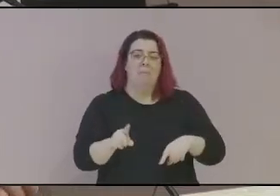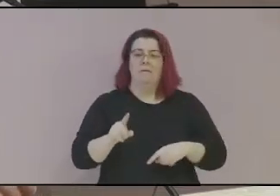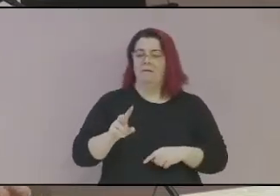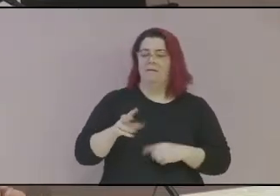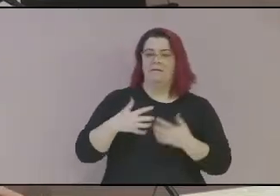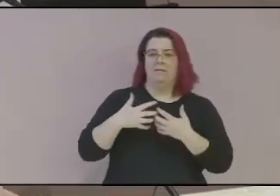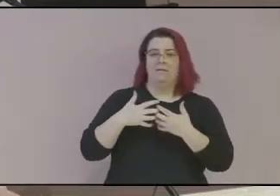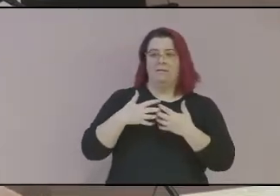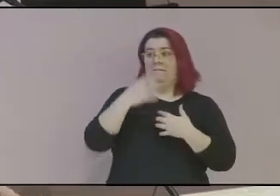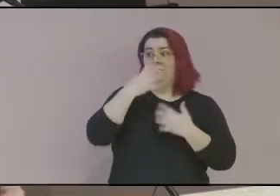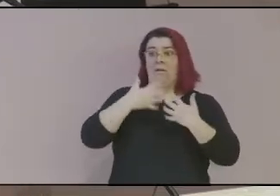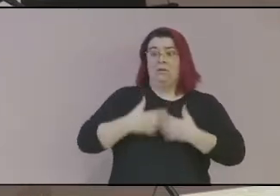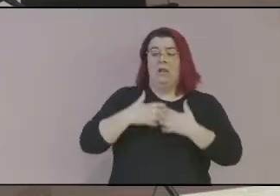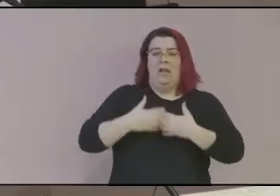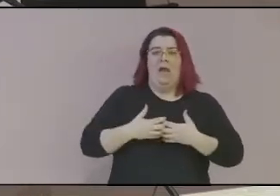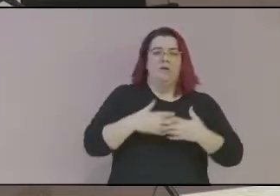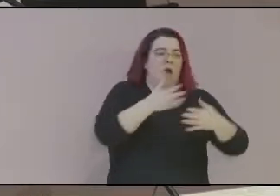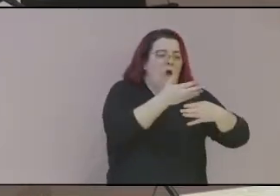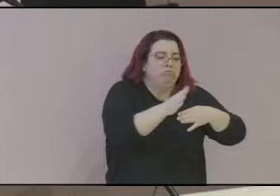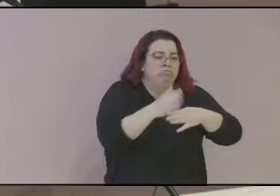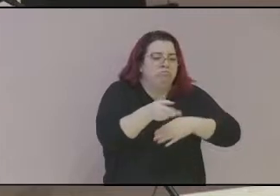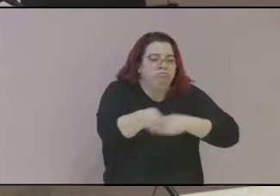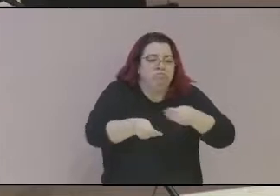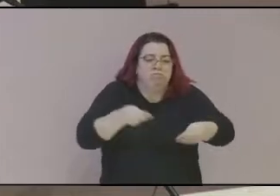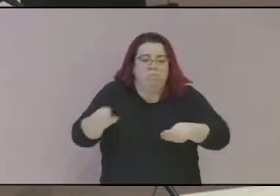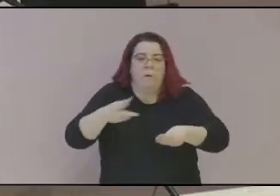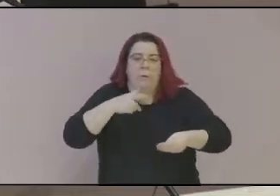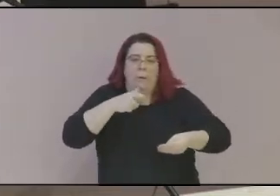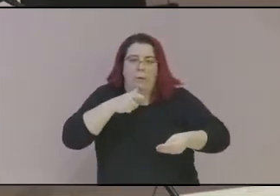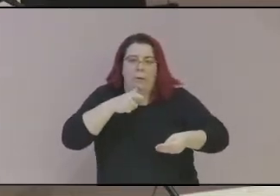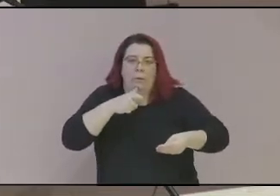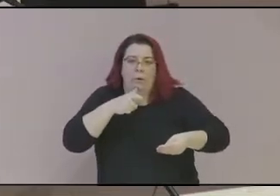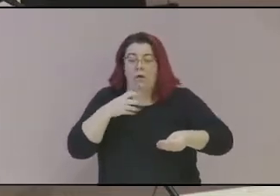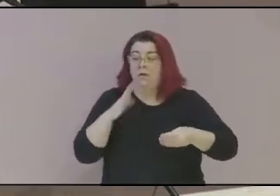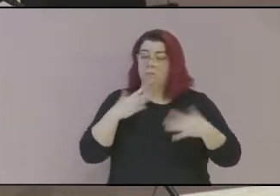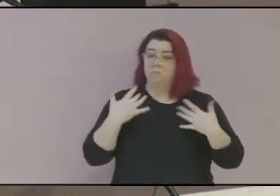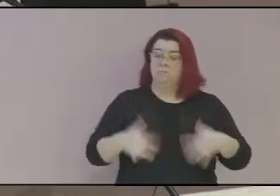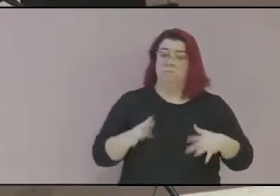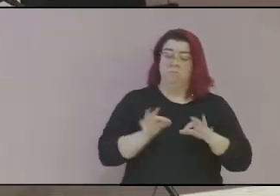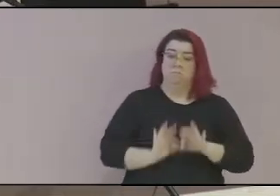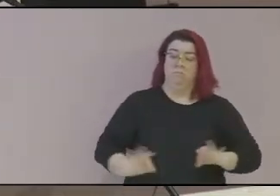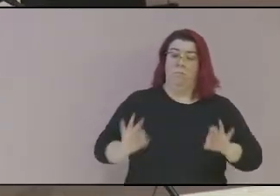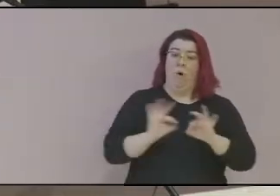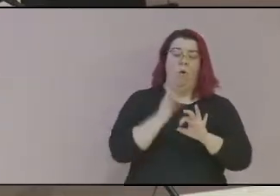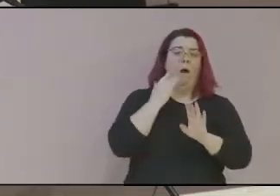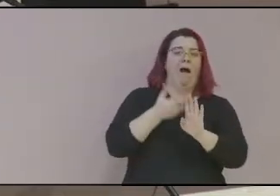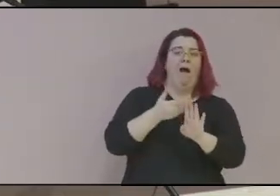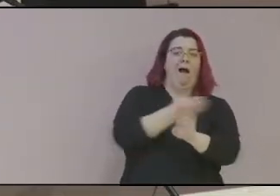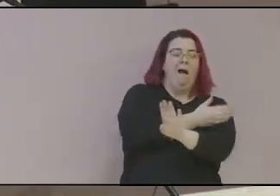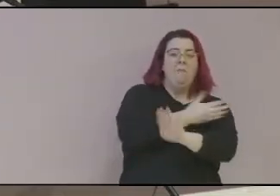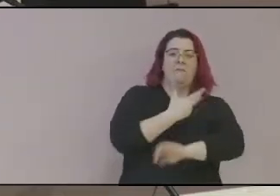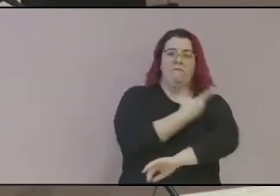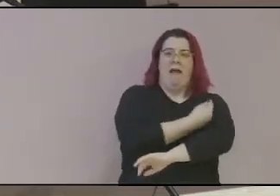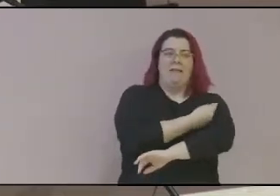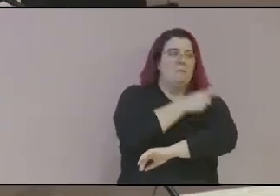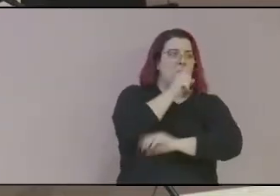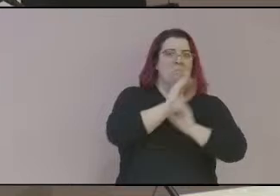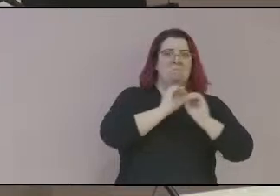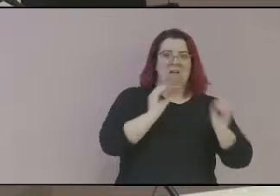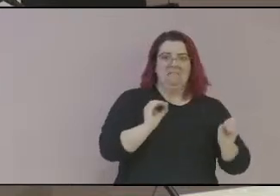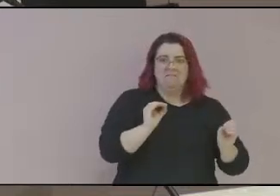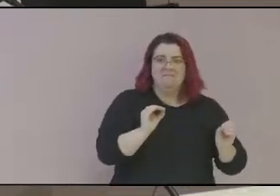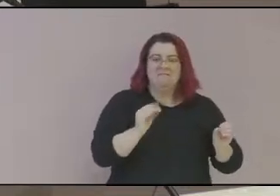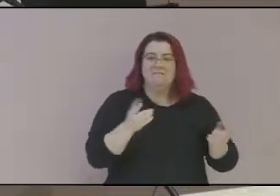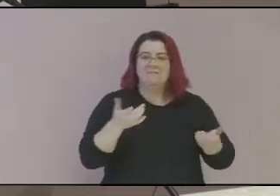crisis in hospitals. This was critical, as we know, in a period before vaccines became available. So the